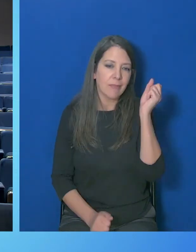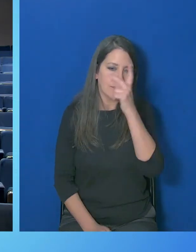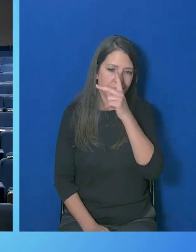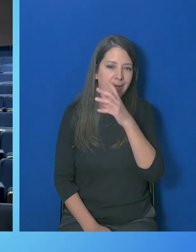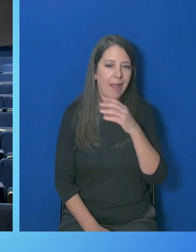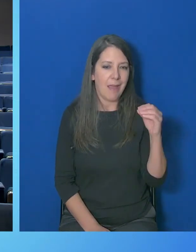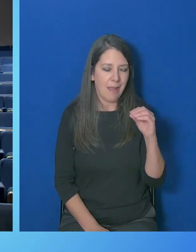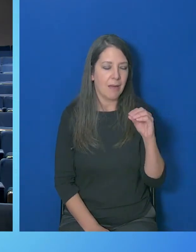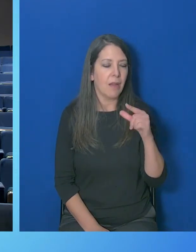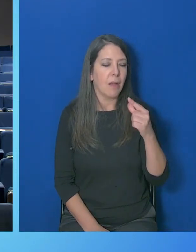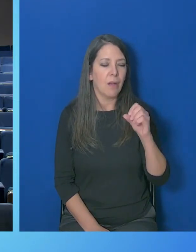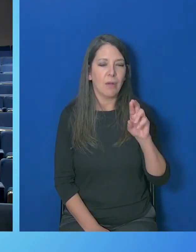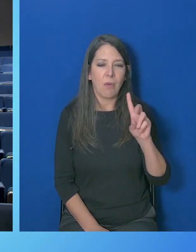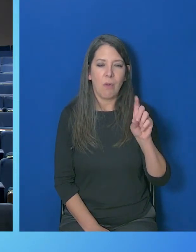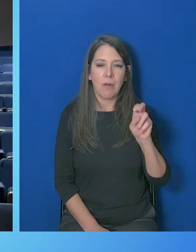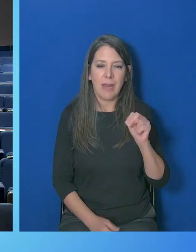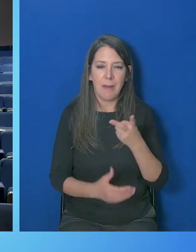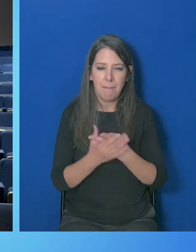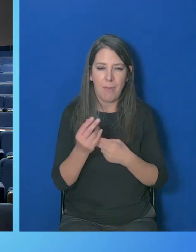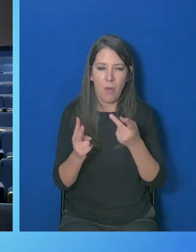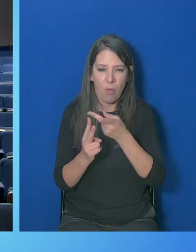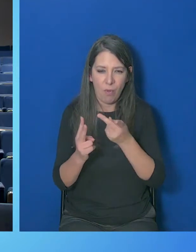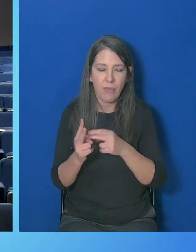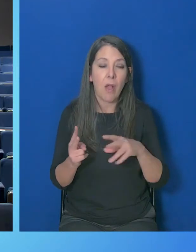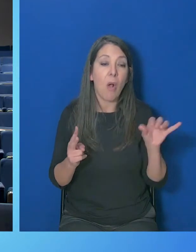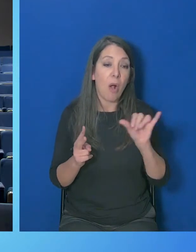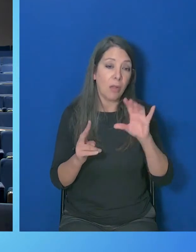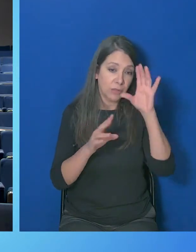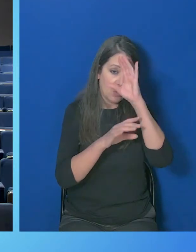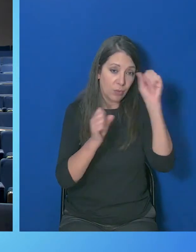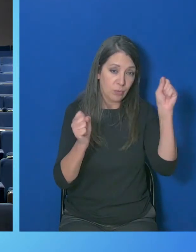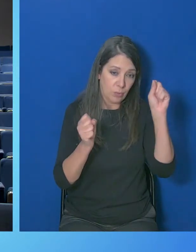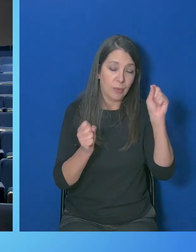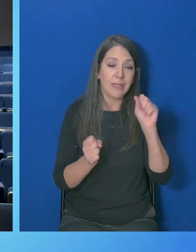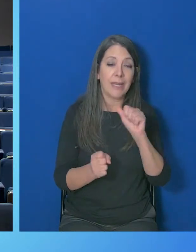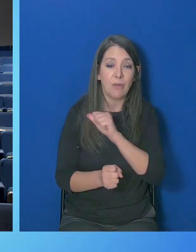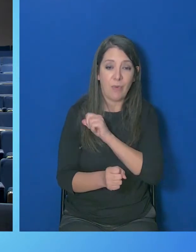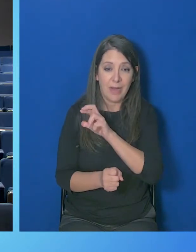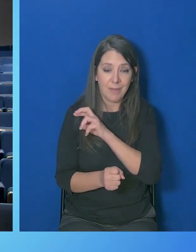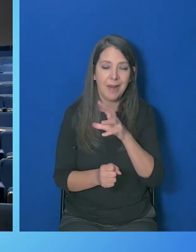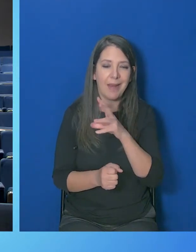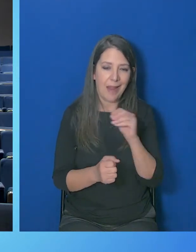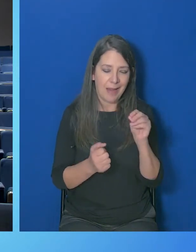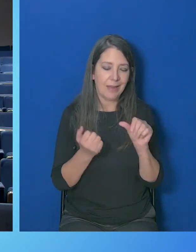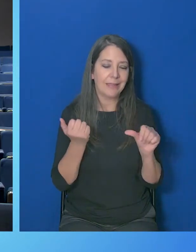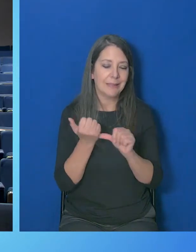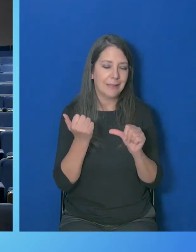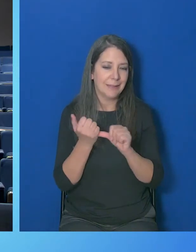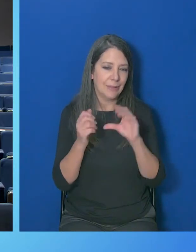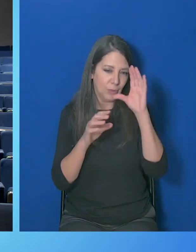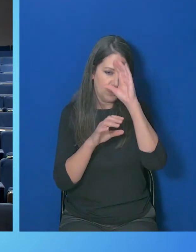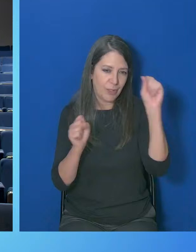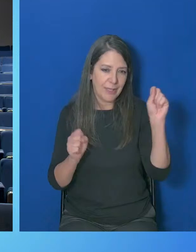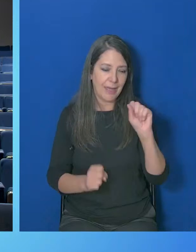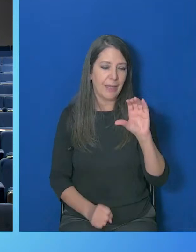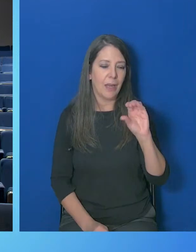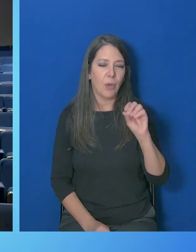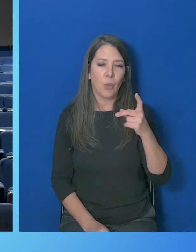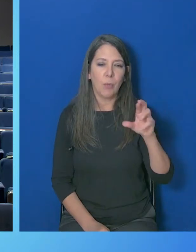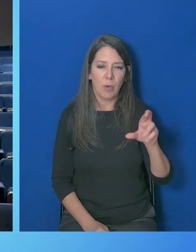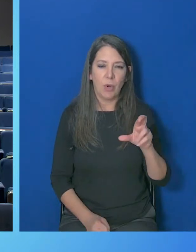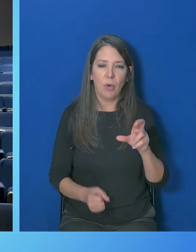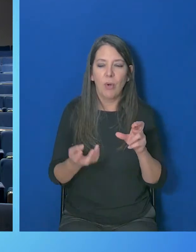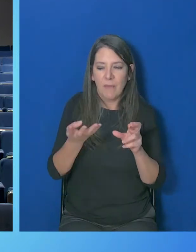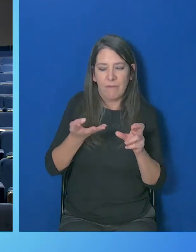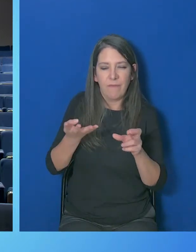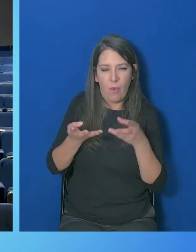Gordon. Also in attendance were Superintendent Reichman and Assistant Superintendent Cooper. The